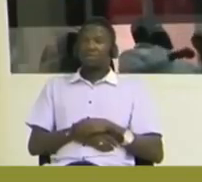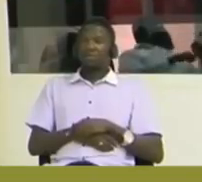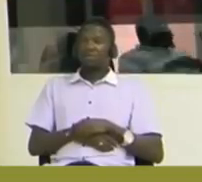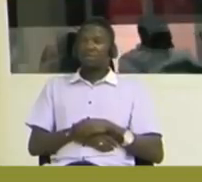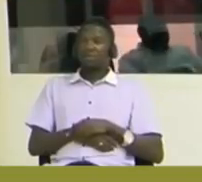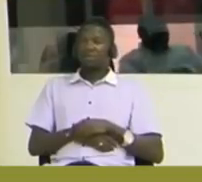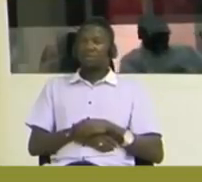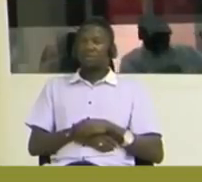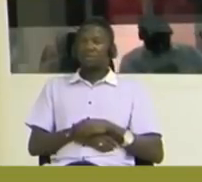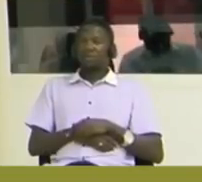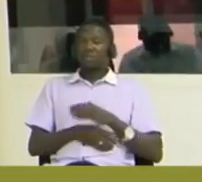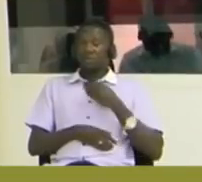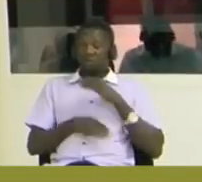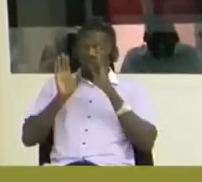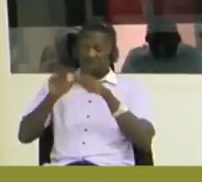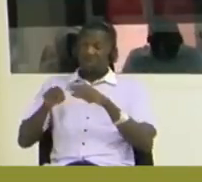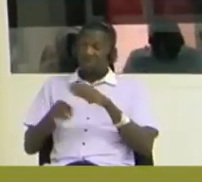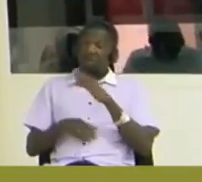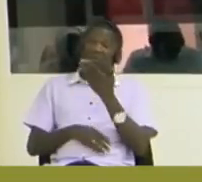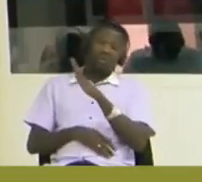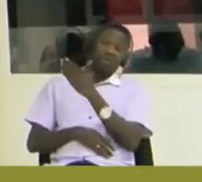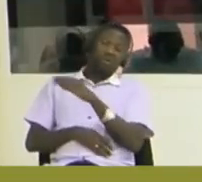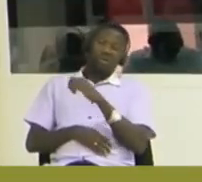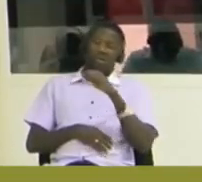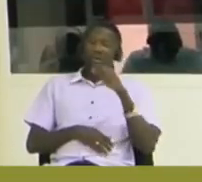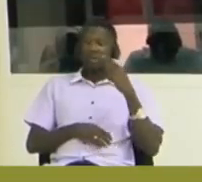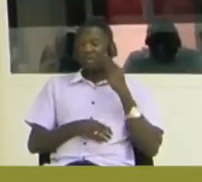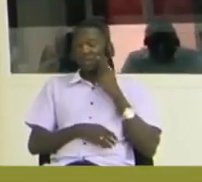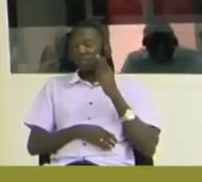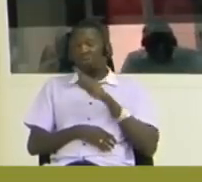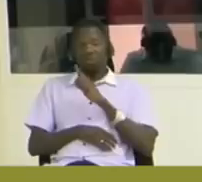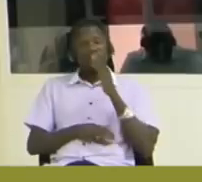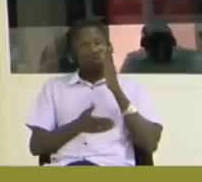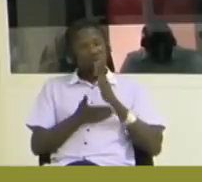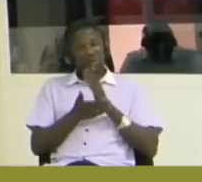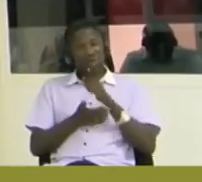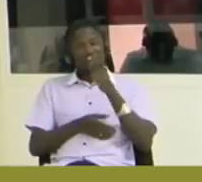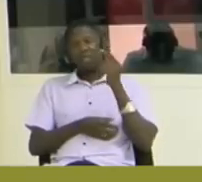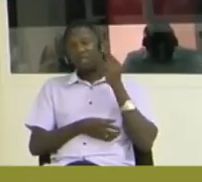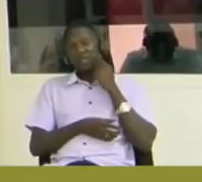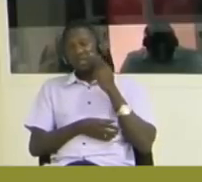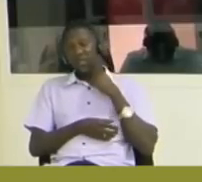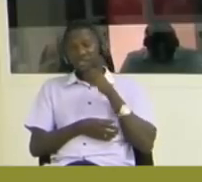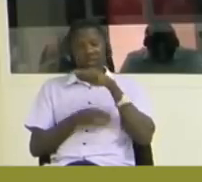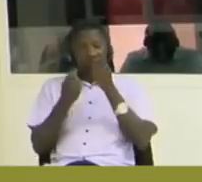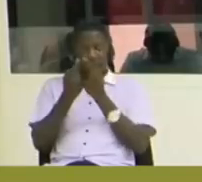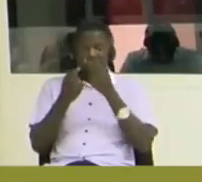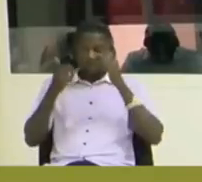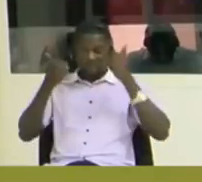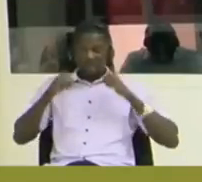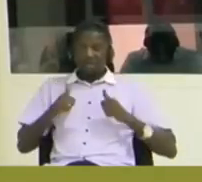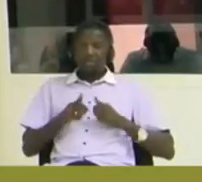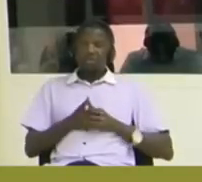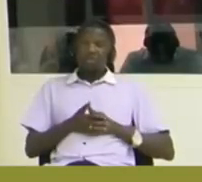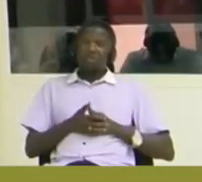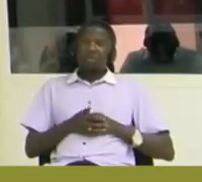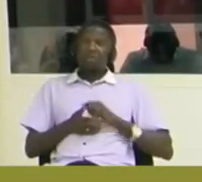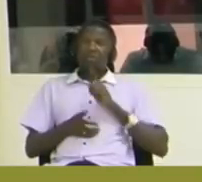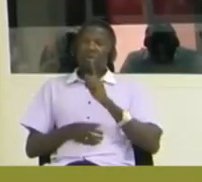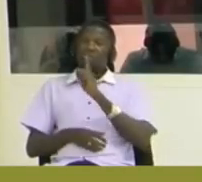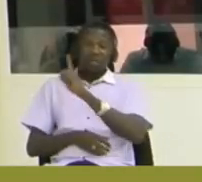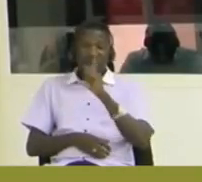that I was dropped off at any other day, but not exactly that day that this thing occurred. Yeah, but each of these